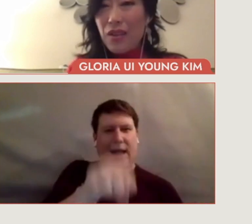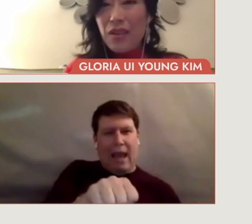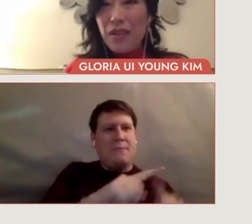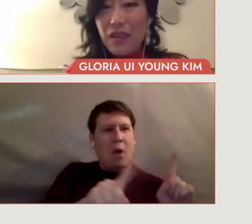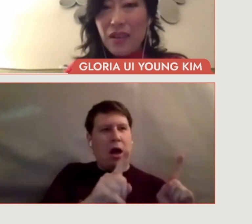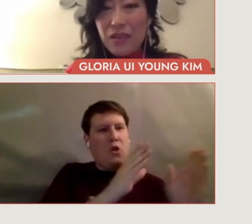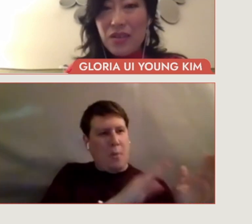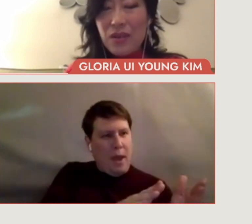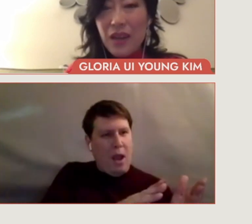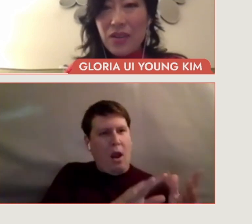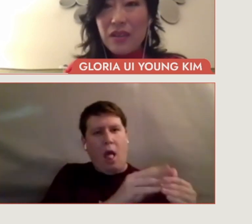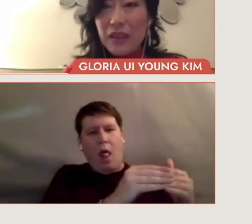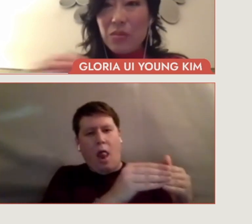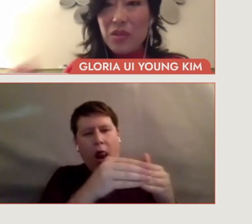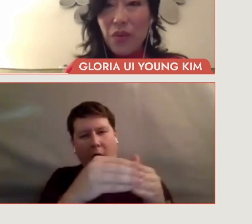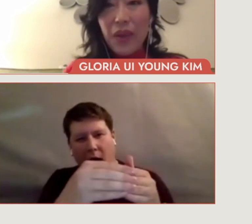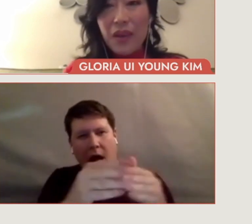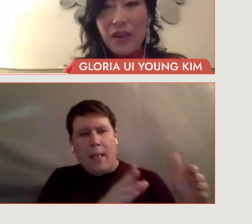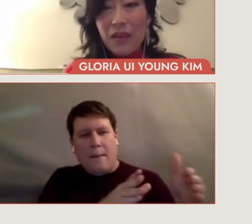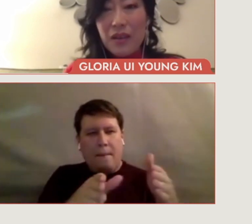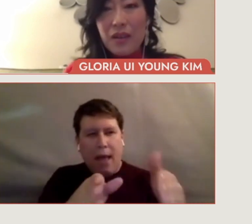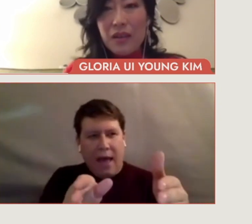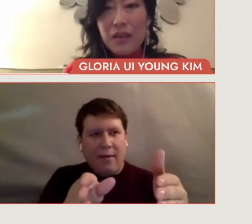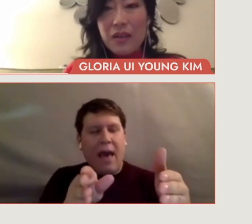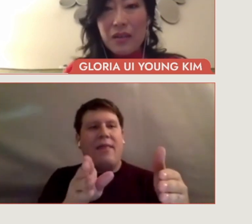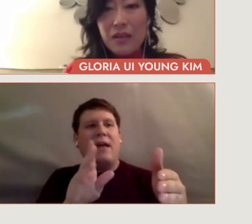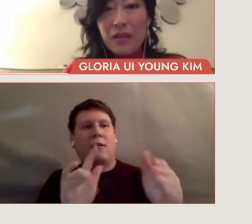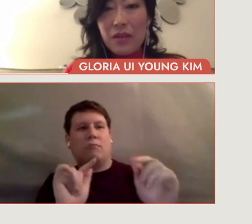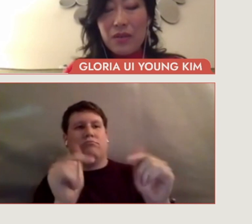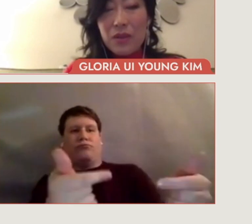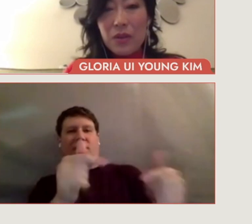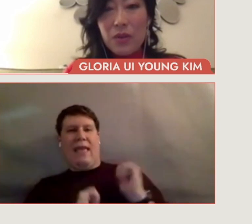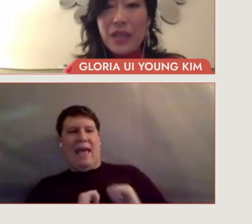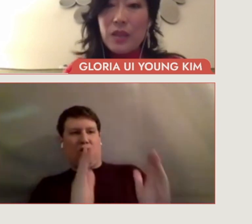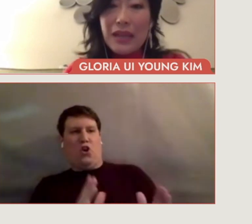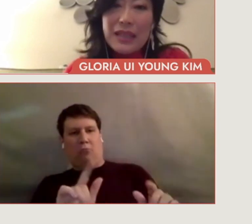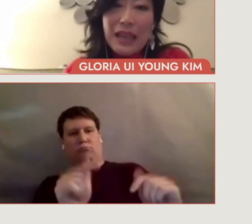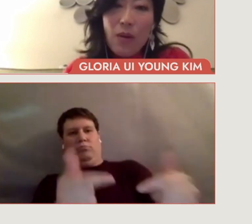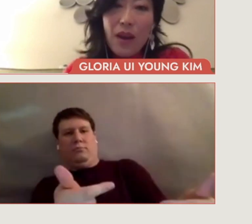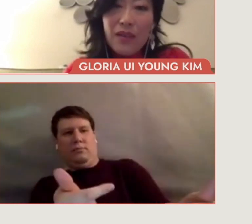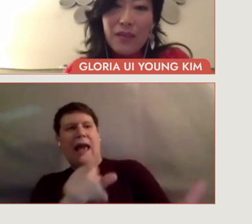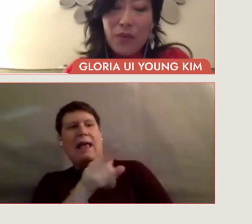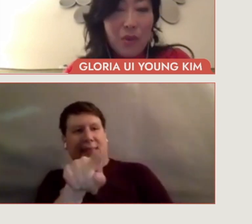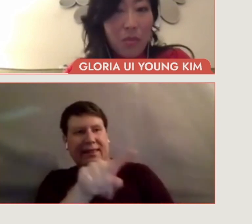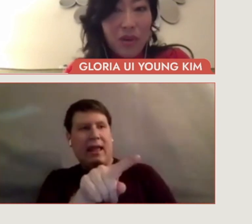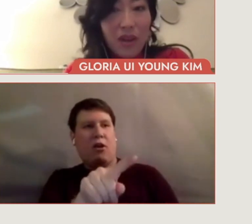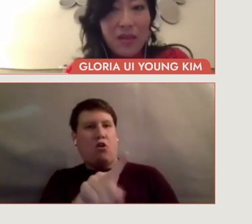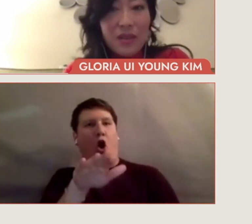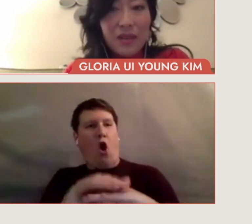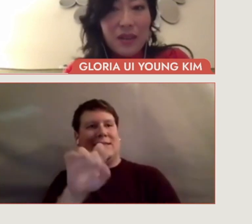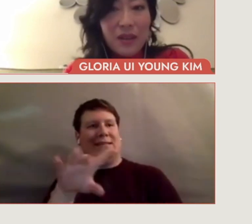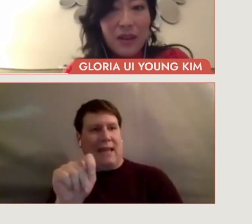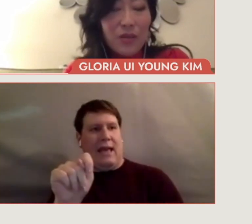path to an actor and then let them do their thing, you know? So that's how I remember it,